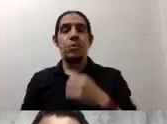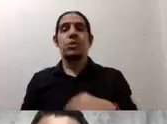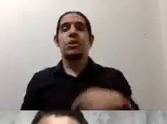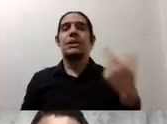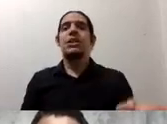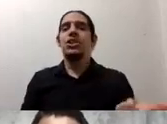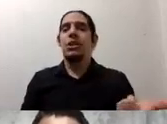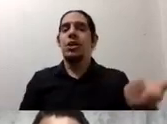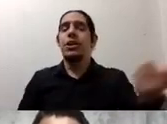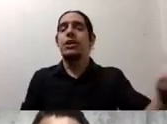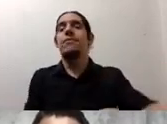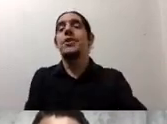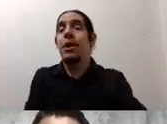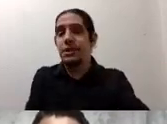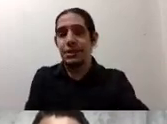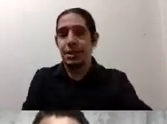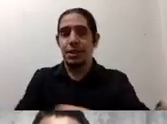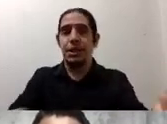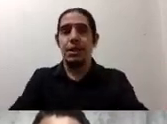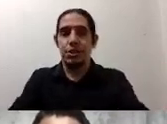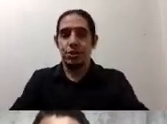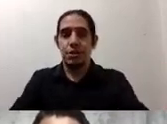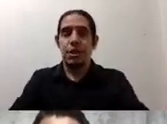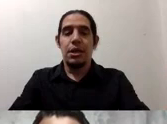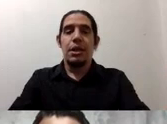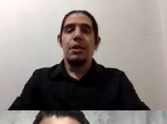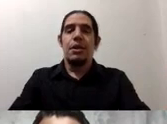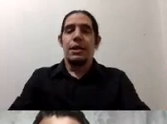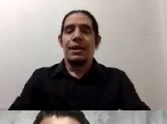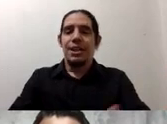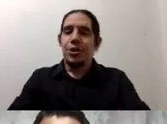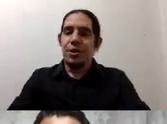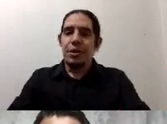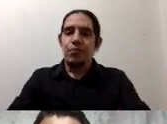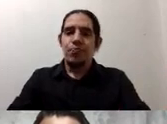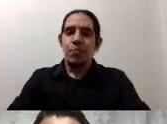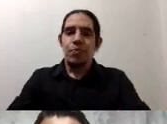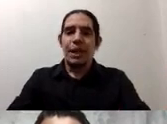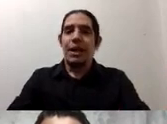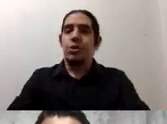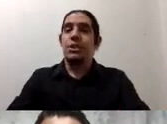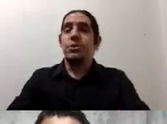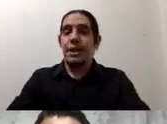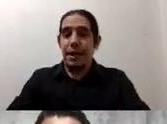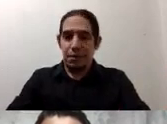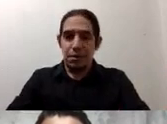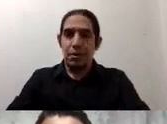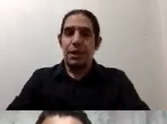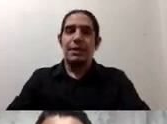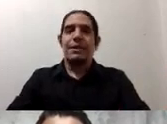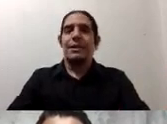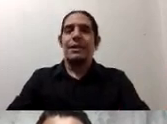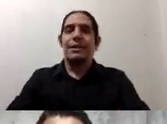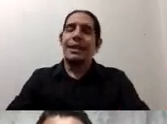Also, we focus on the teaching and learning of non-standard English. Here, according to